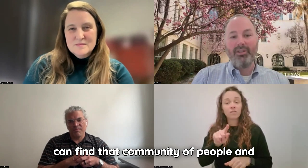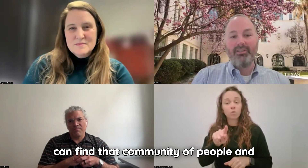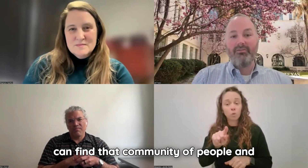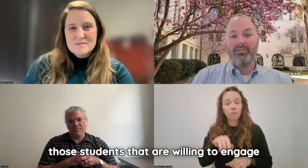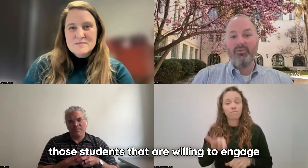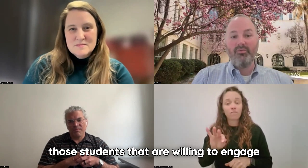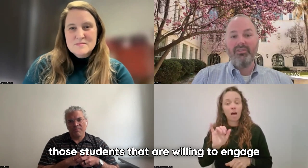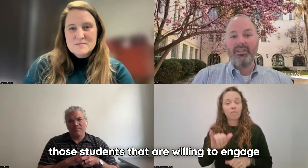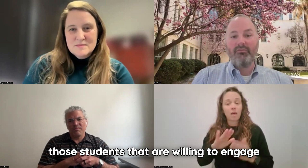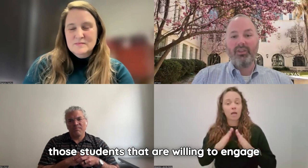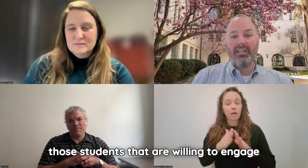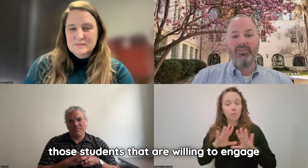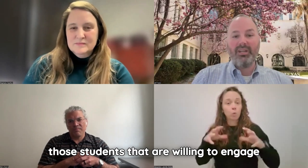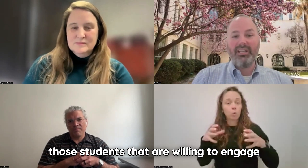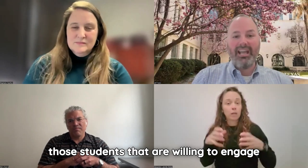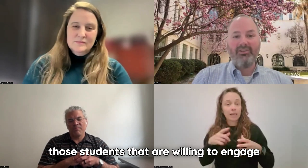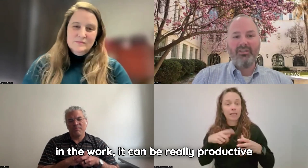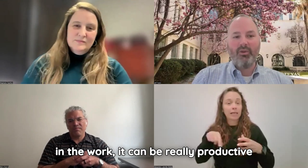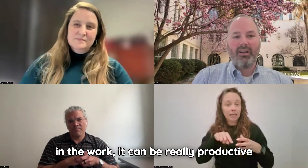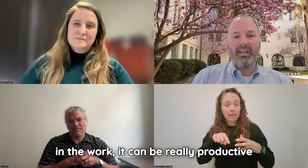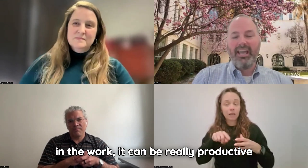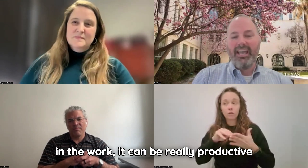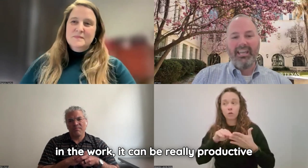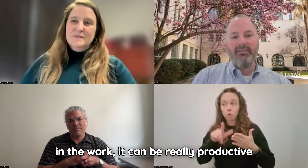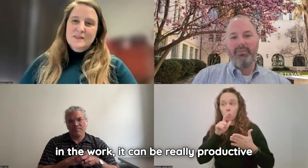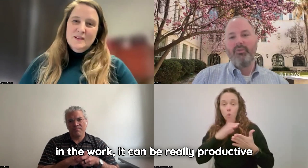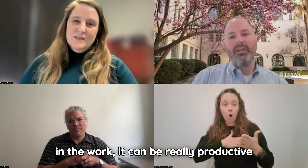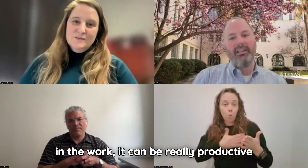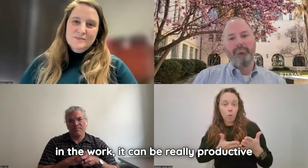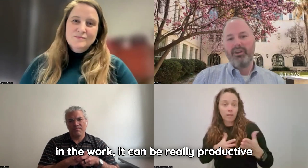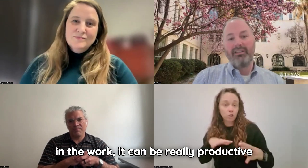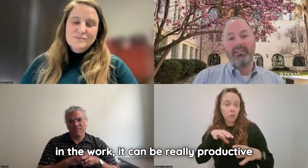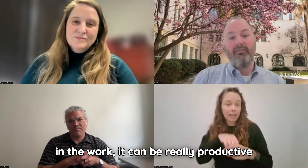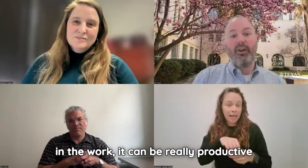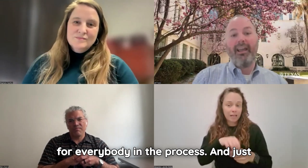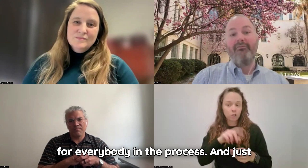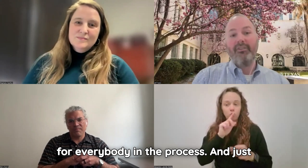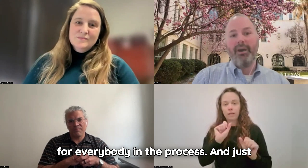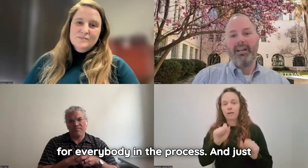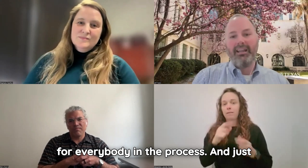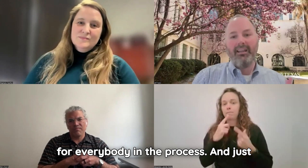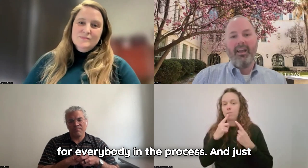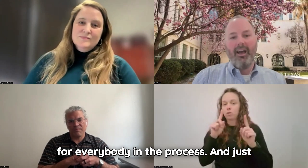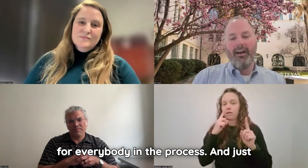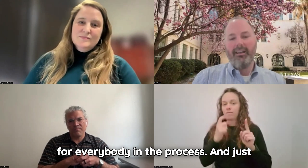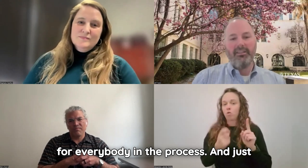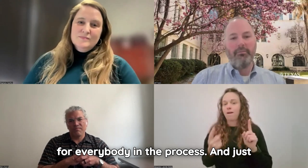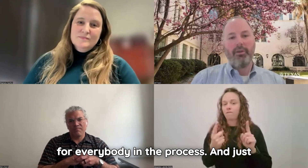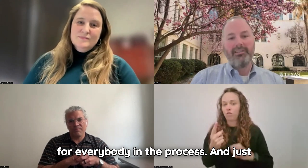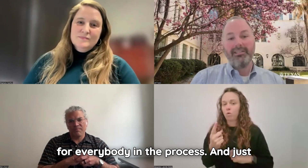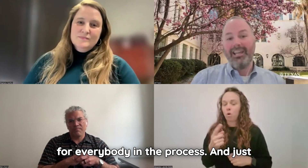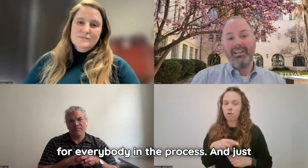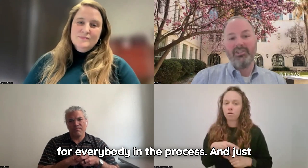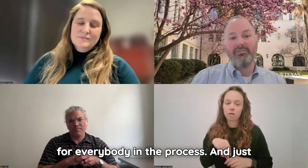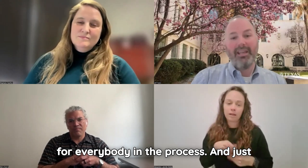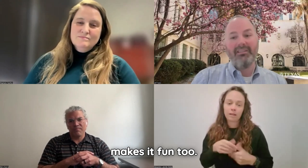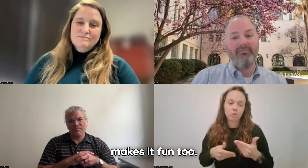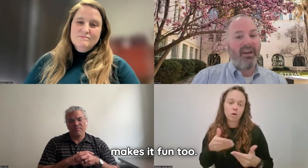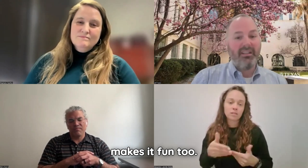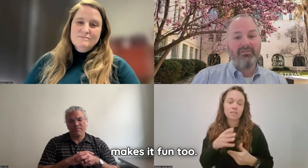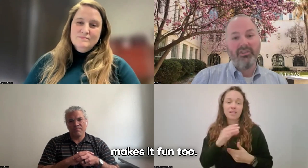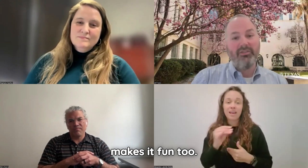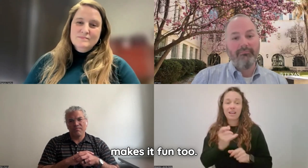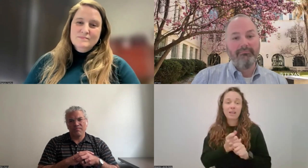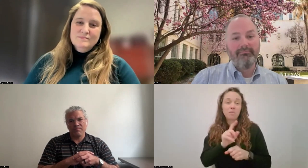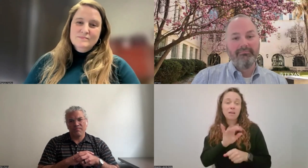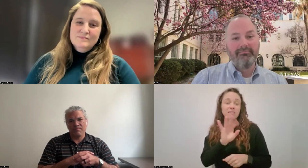of people and those students that are willing to engage in the work, it can be really productive for everybody in the process, and it just makes